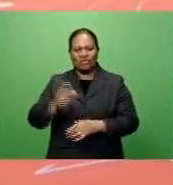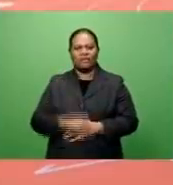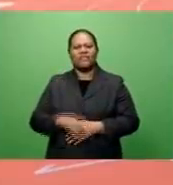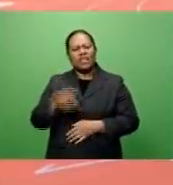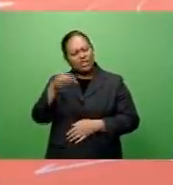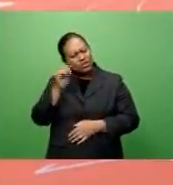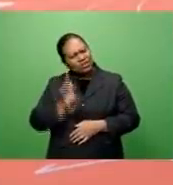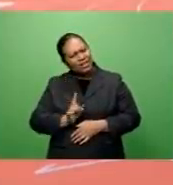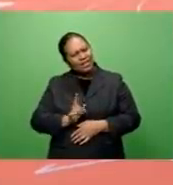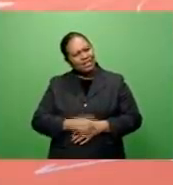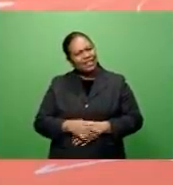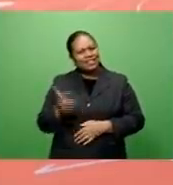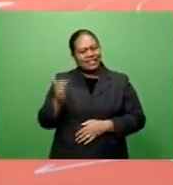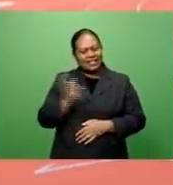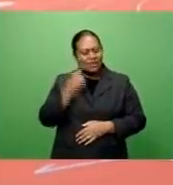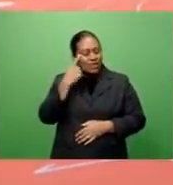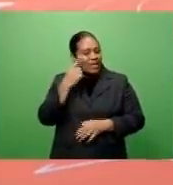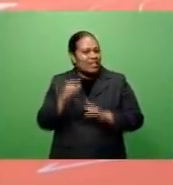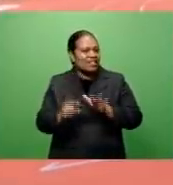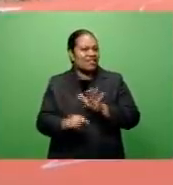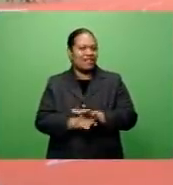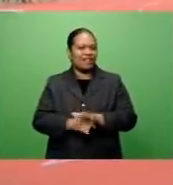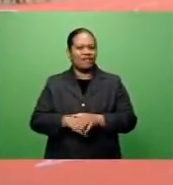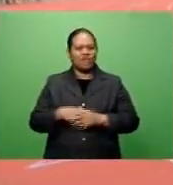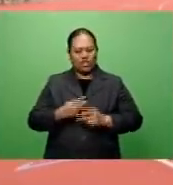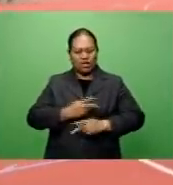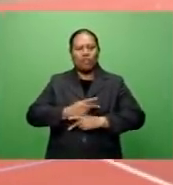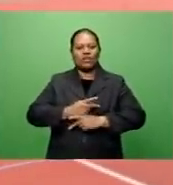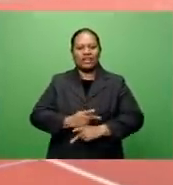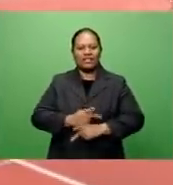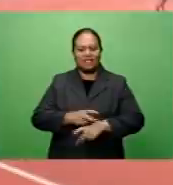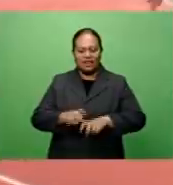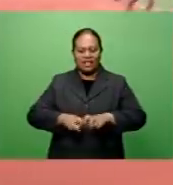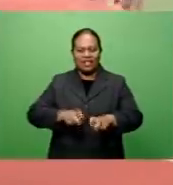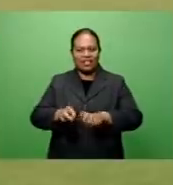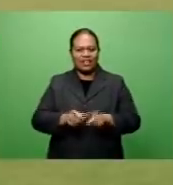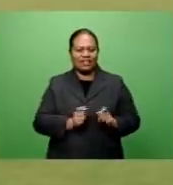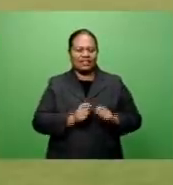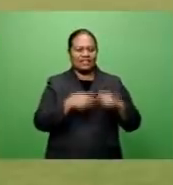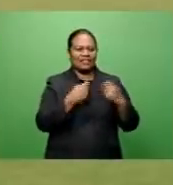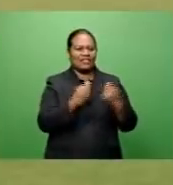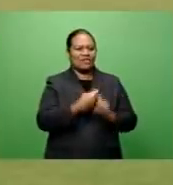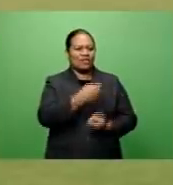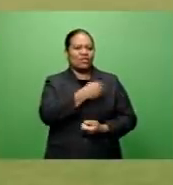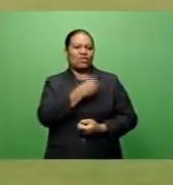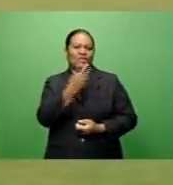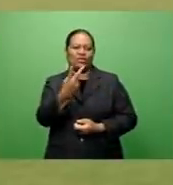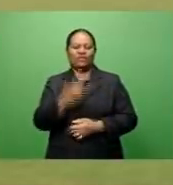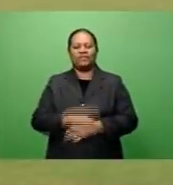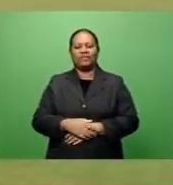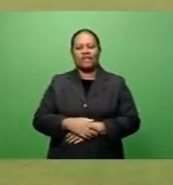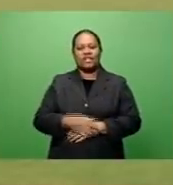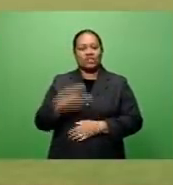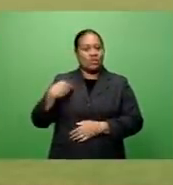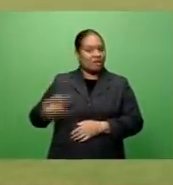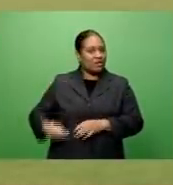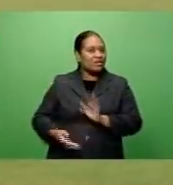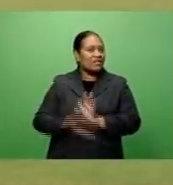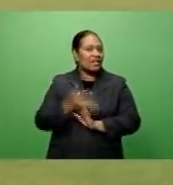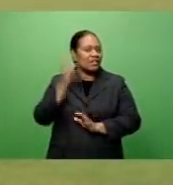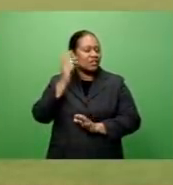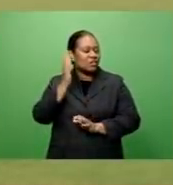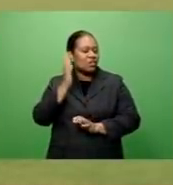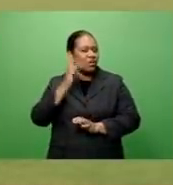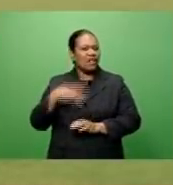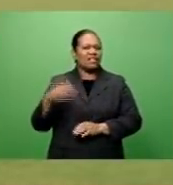about identifying our potential athletes for Zone 2. Murray's Brothers High School last won the Coca-Cola